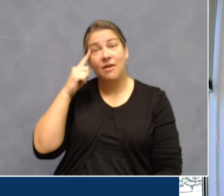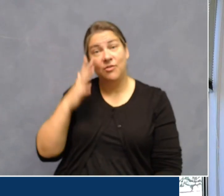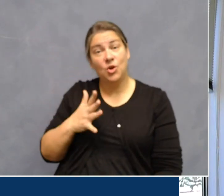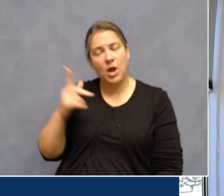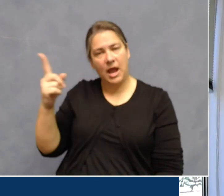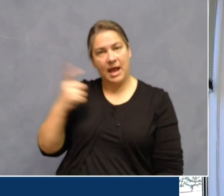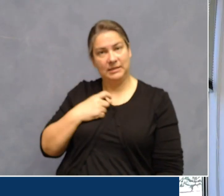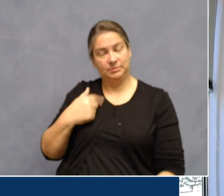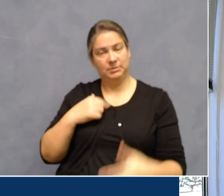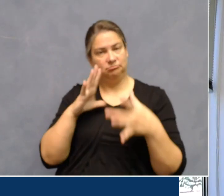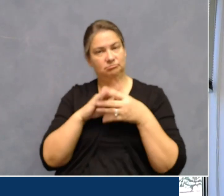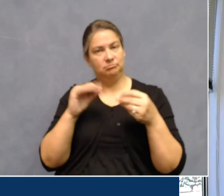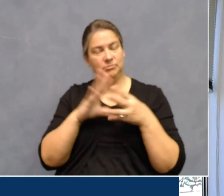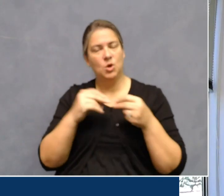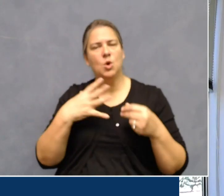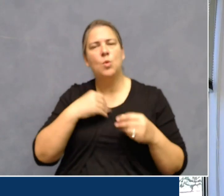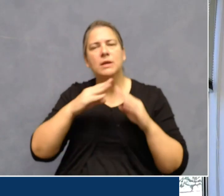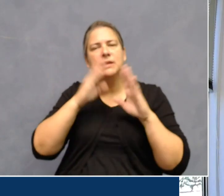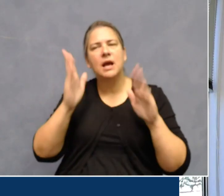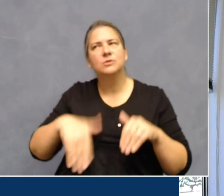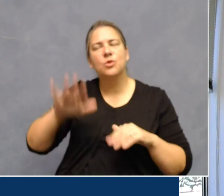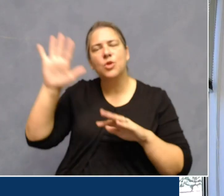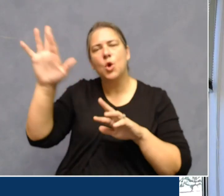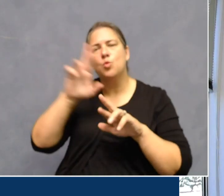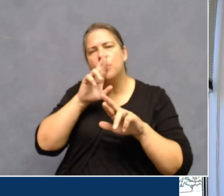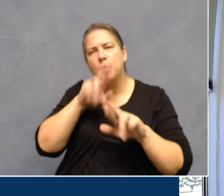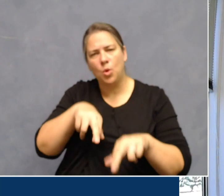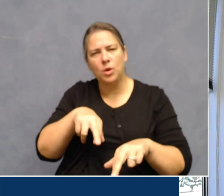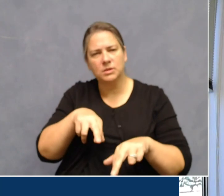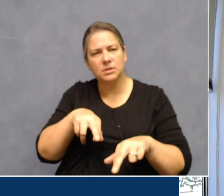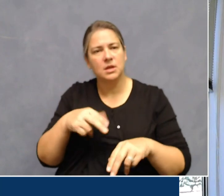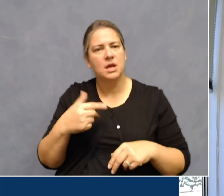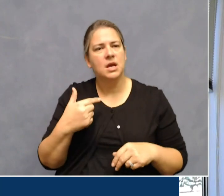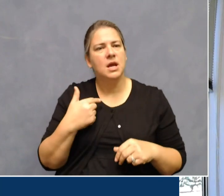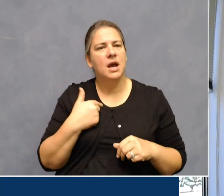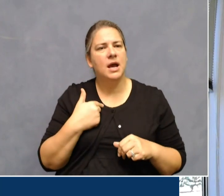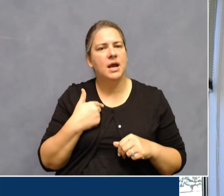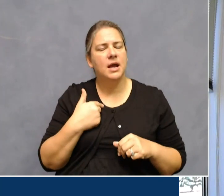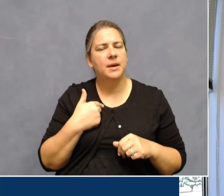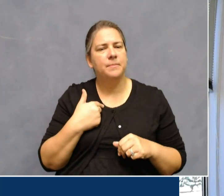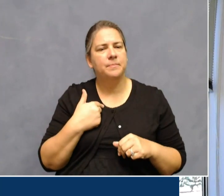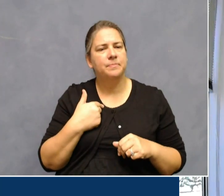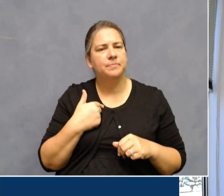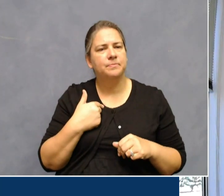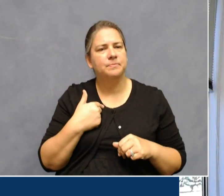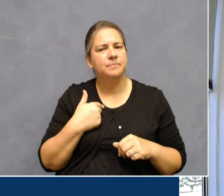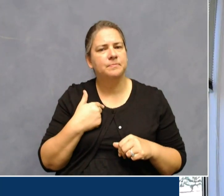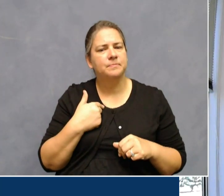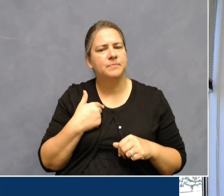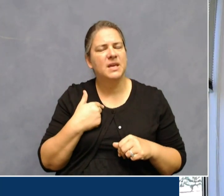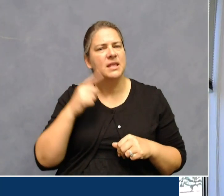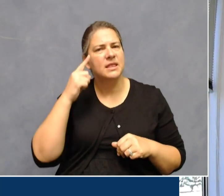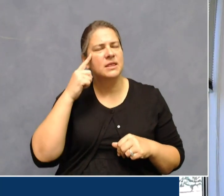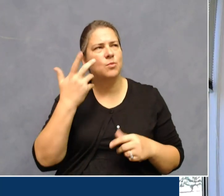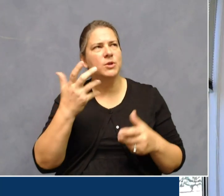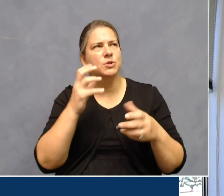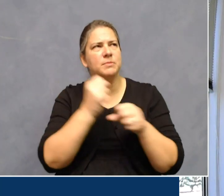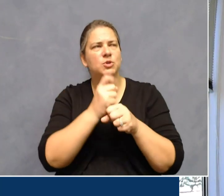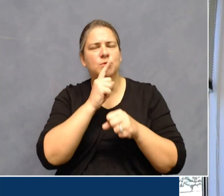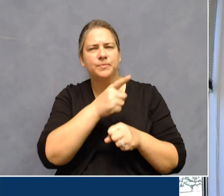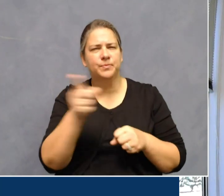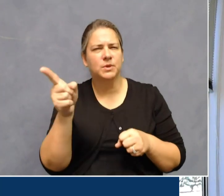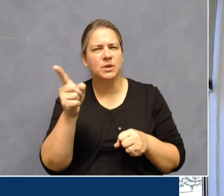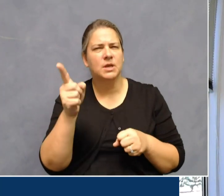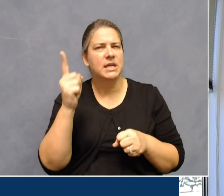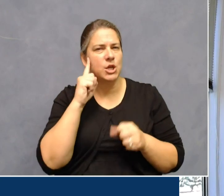highlight a few things. I will put this in context. We do this repeatedly. I think it's important for people to hear this